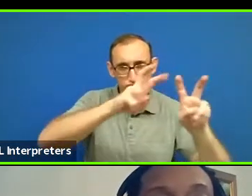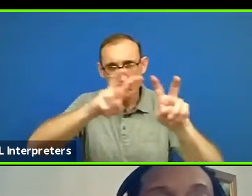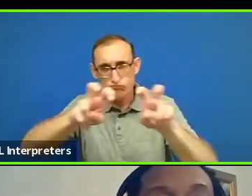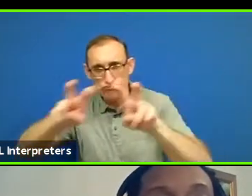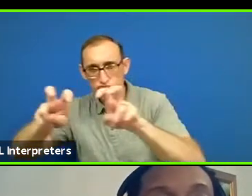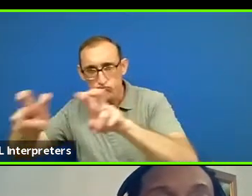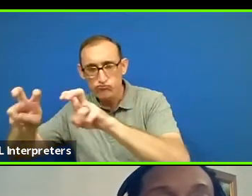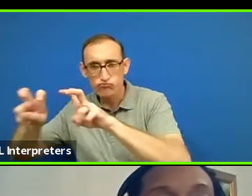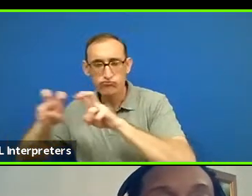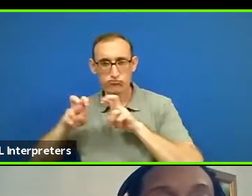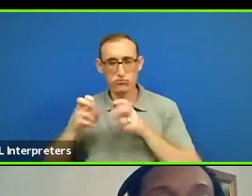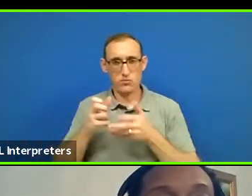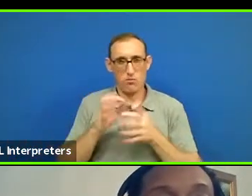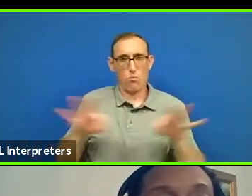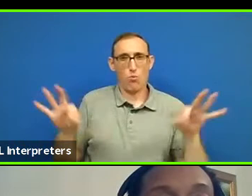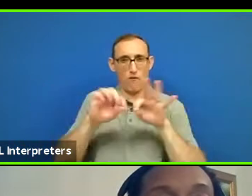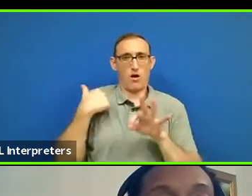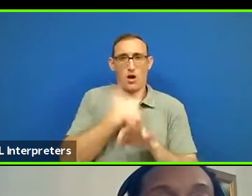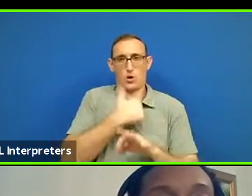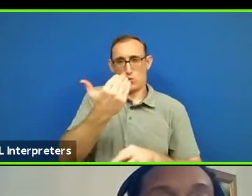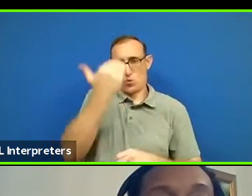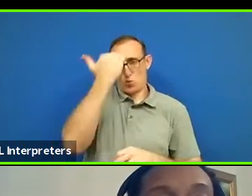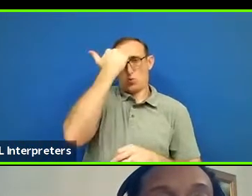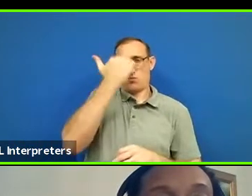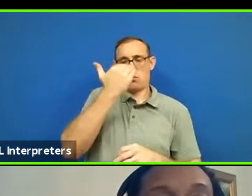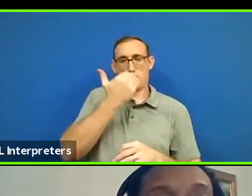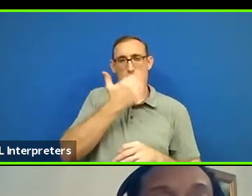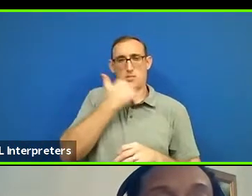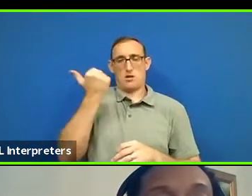enlightening to me what our families are going through.